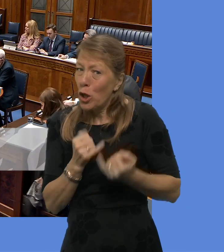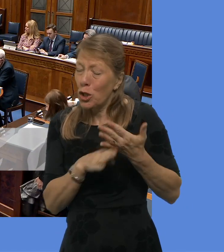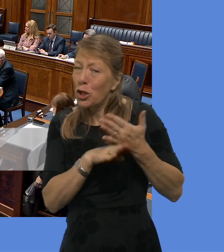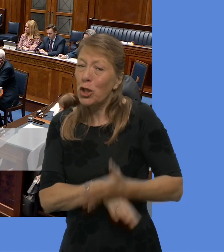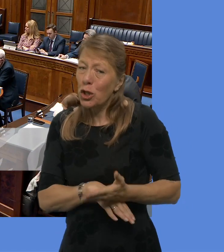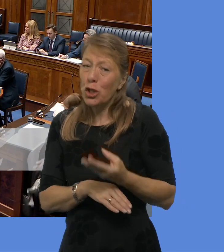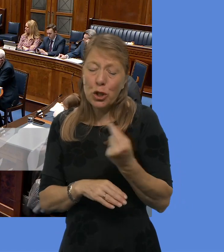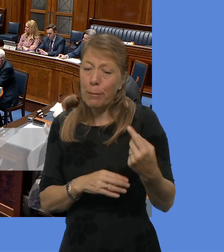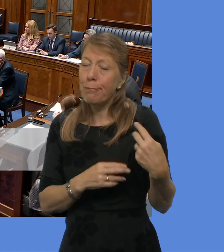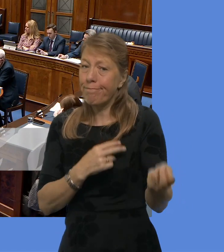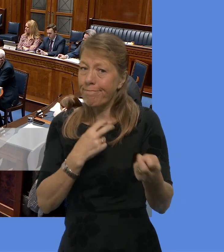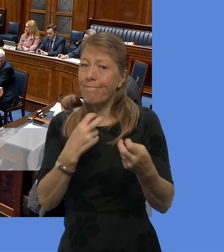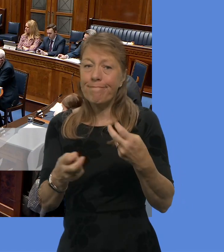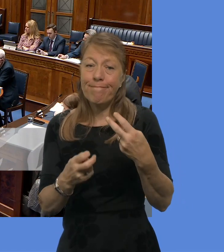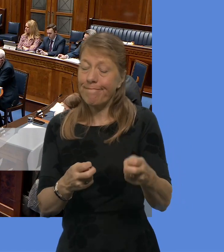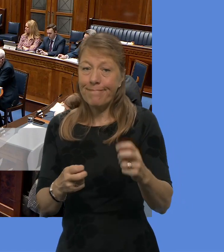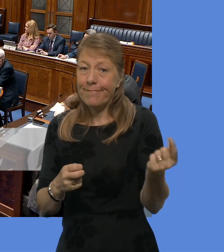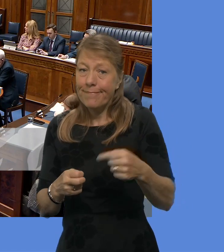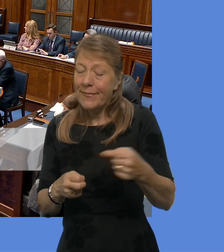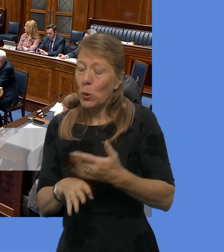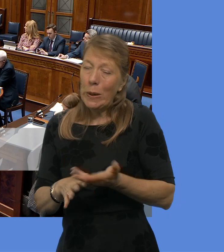and indeed attendance at work. Nick Matheson.